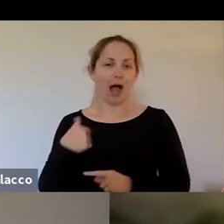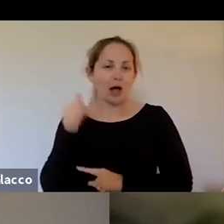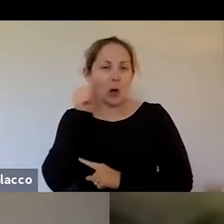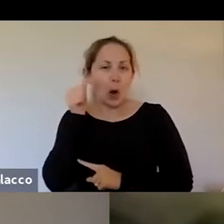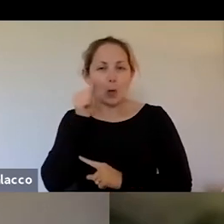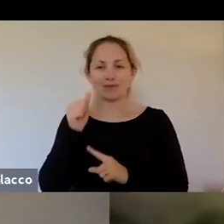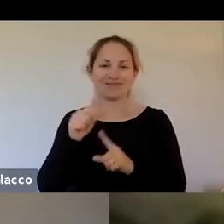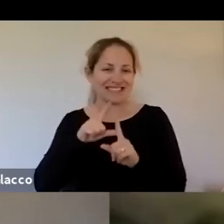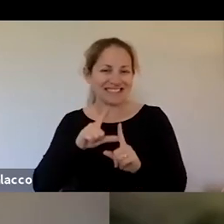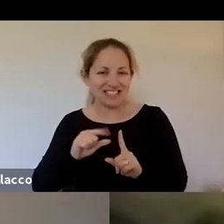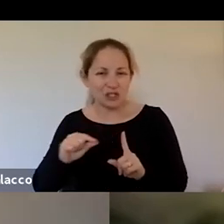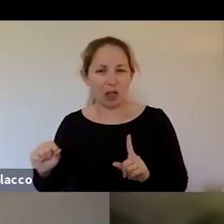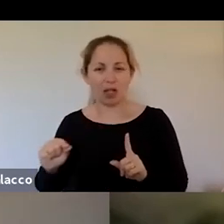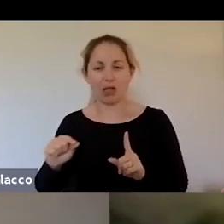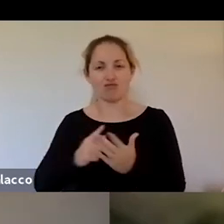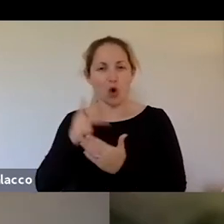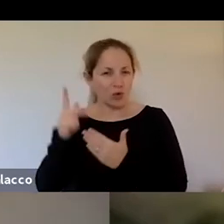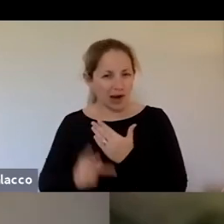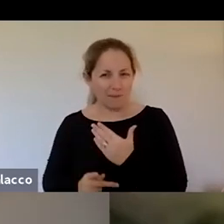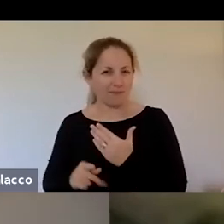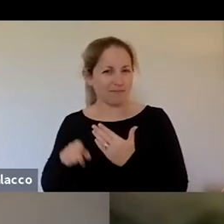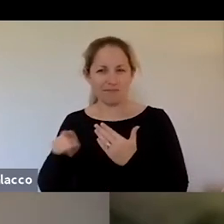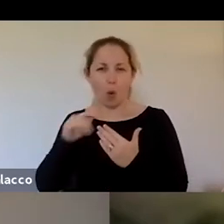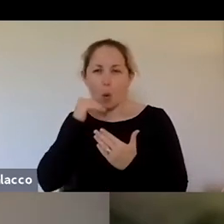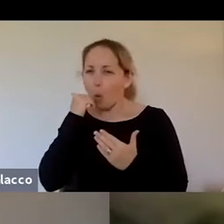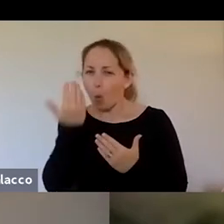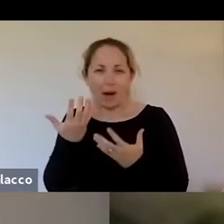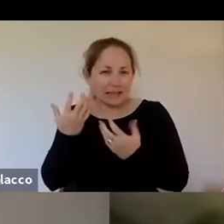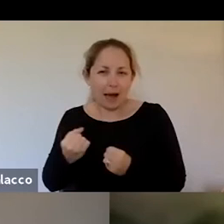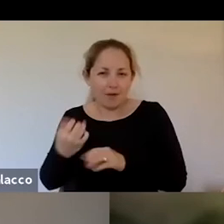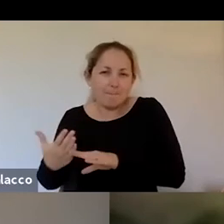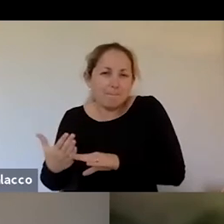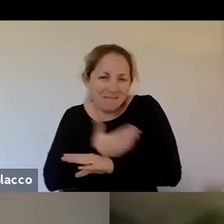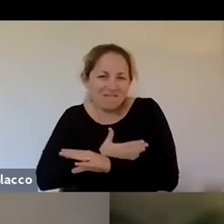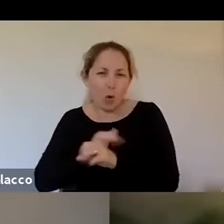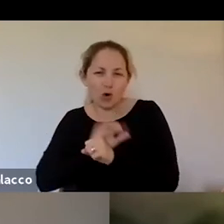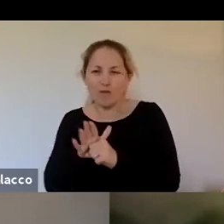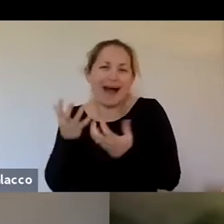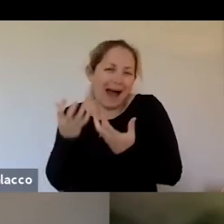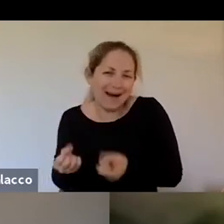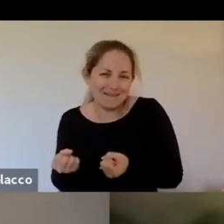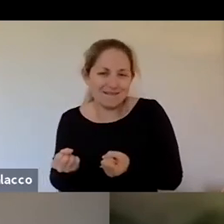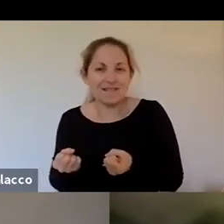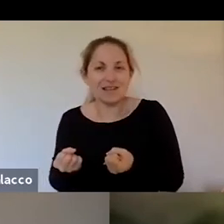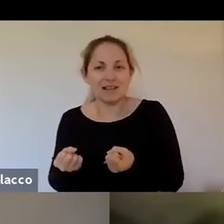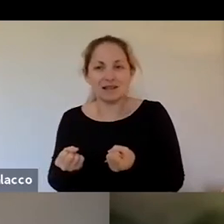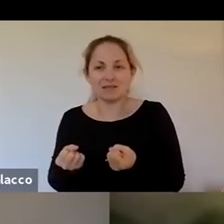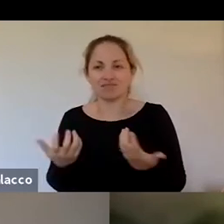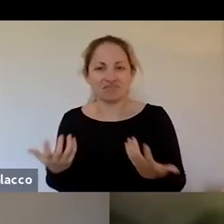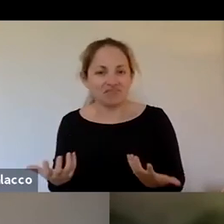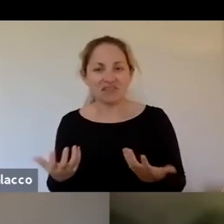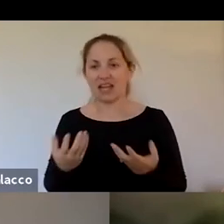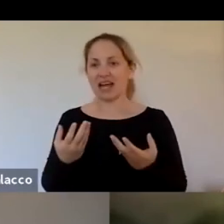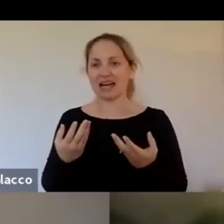digital programming certainly was a part of the landscape before COVID, and there were even aggregators